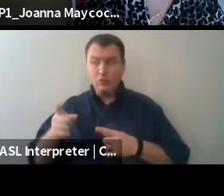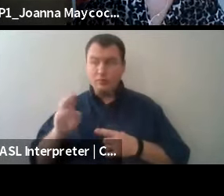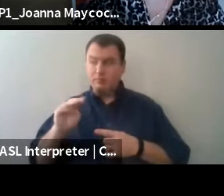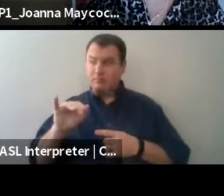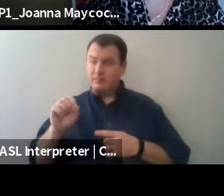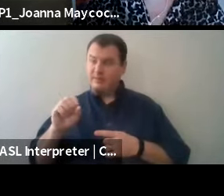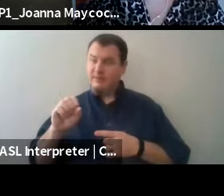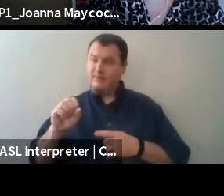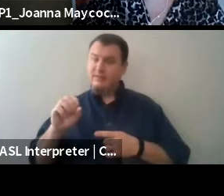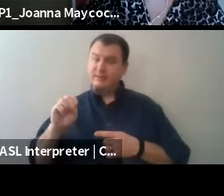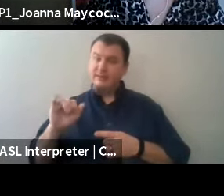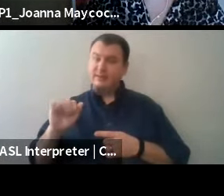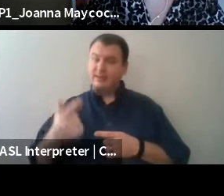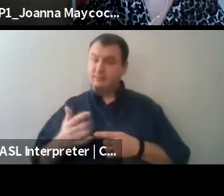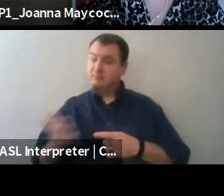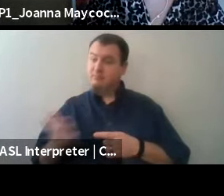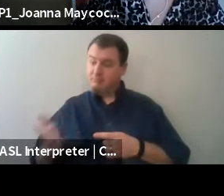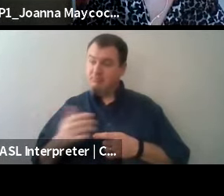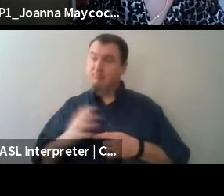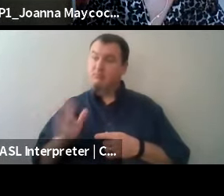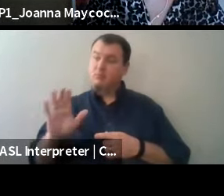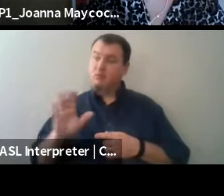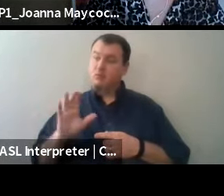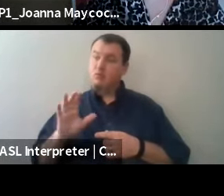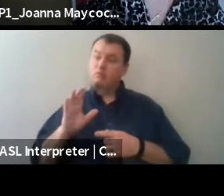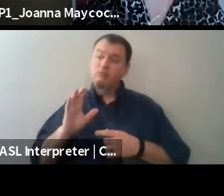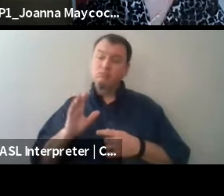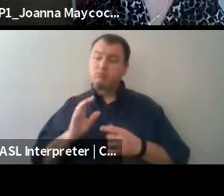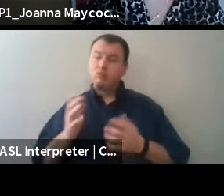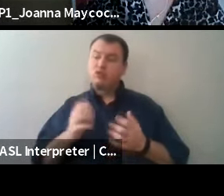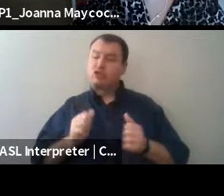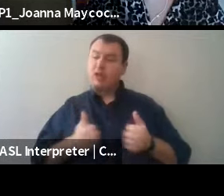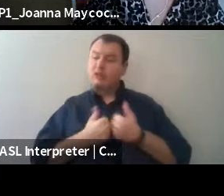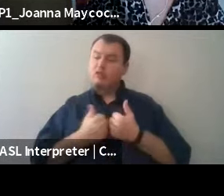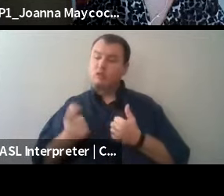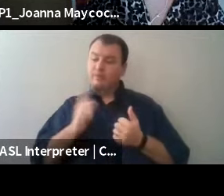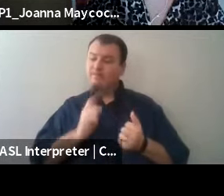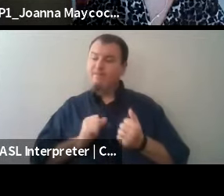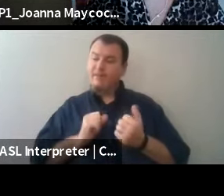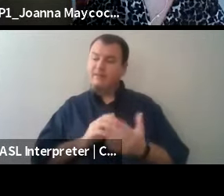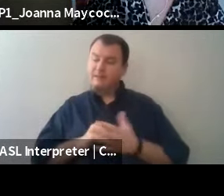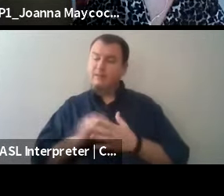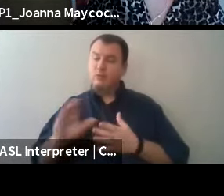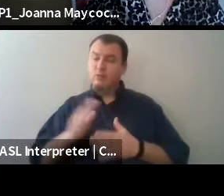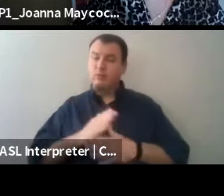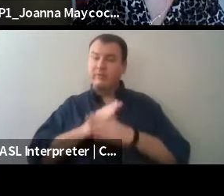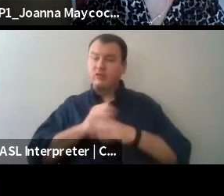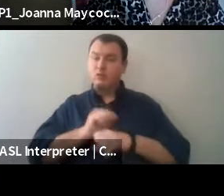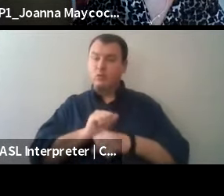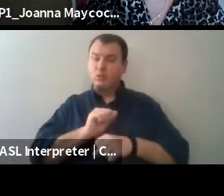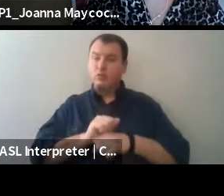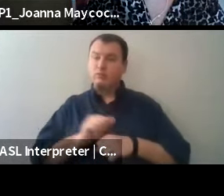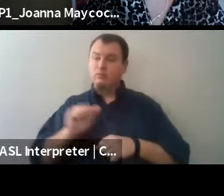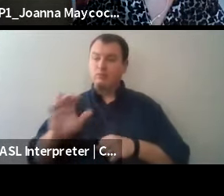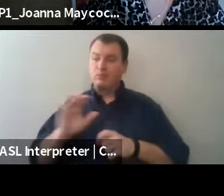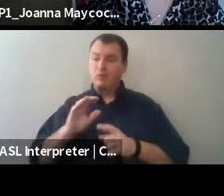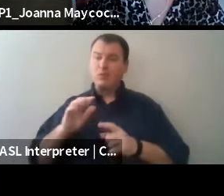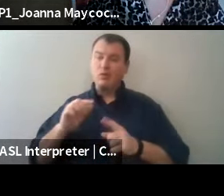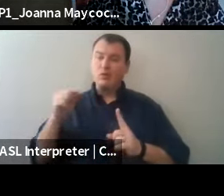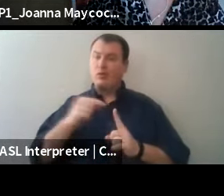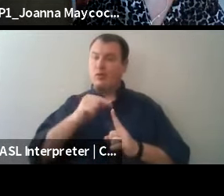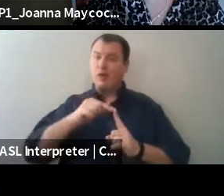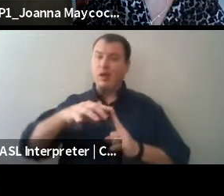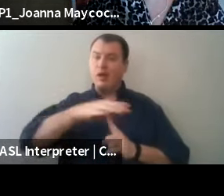what are the challenges that civil society organizations are facing in your prevention work in the context of